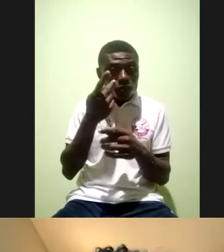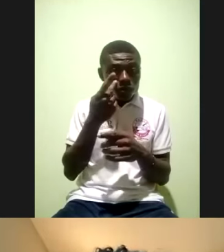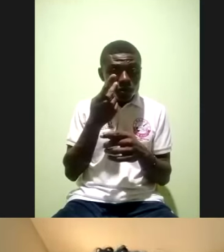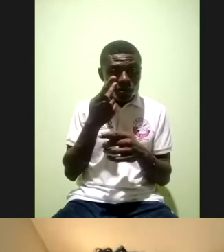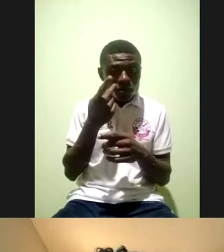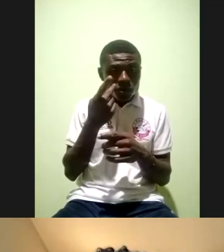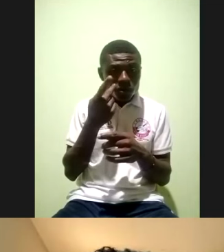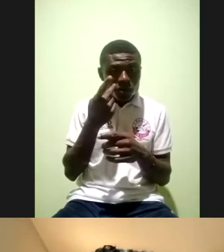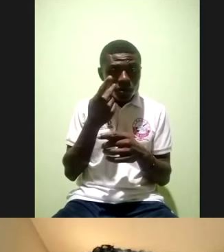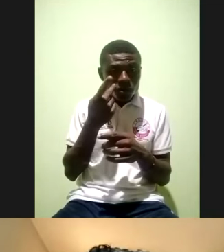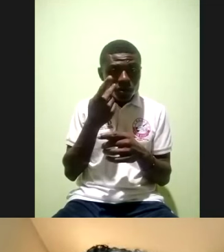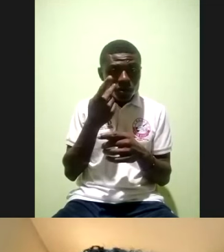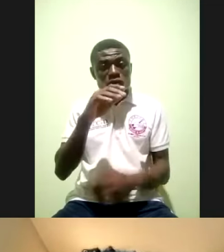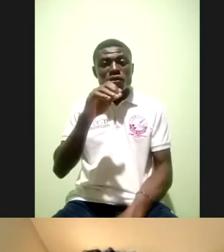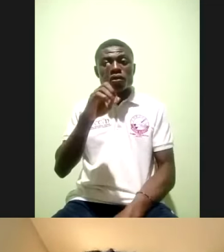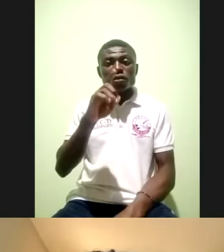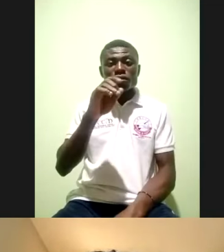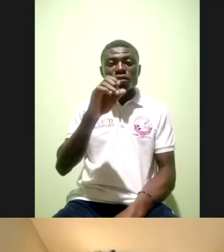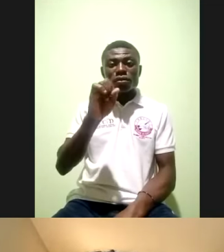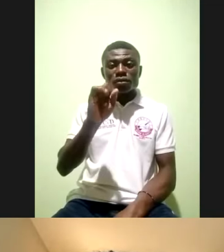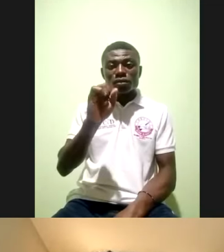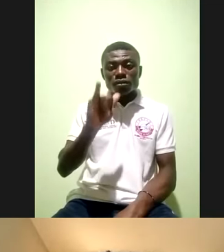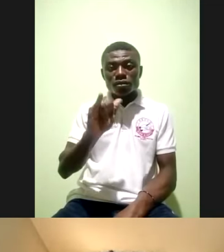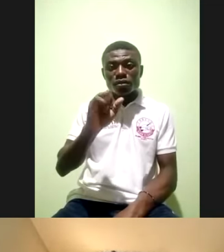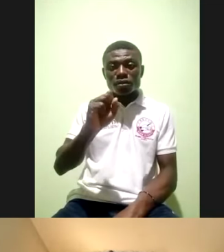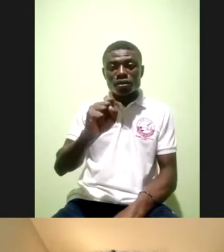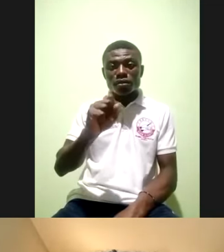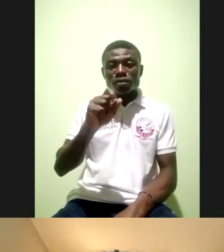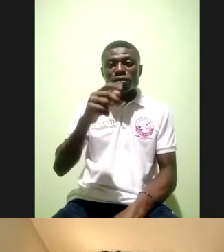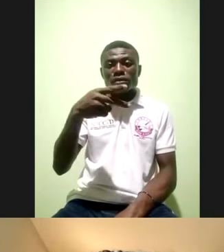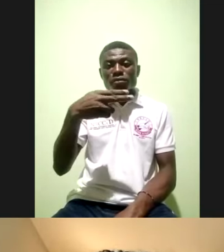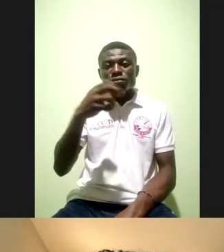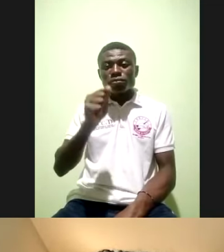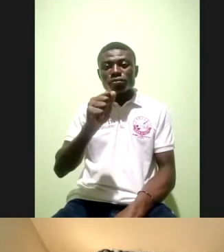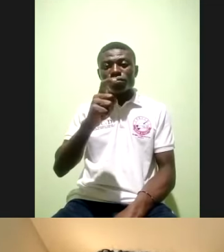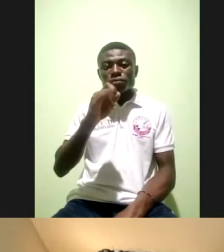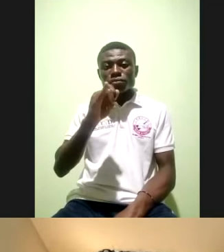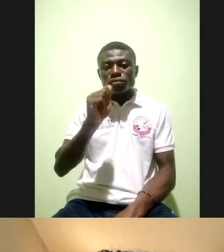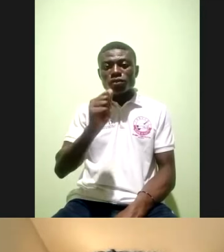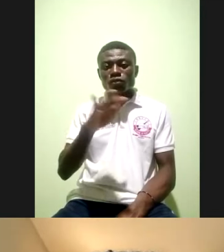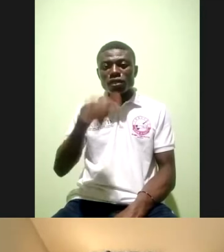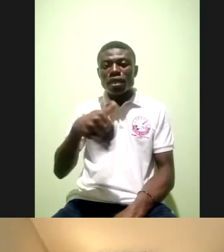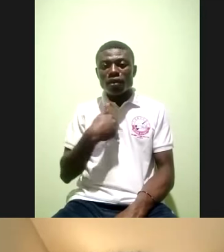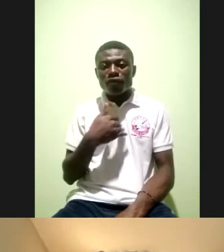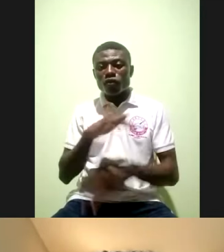for dysphasia in isolation. They have difficulty, the children who struggle with comprehension